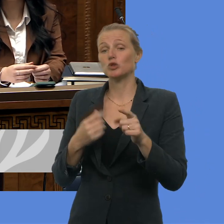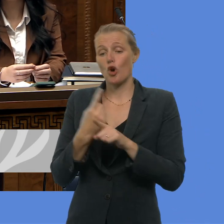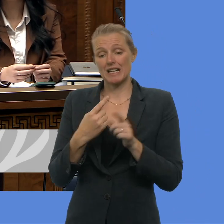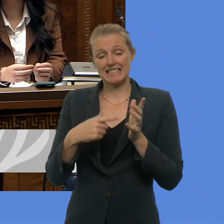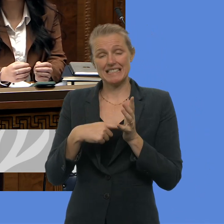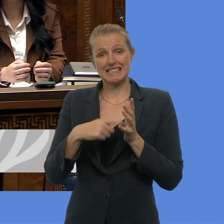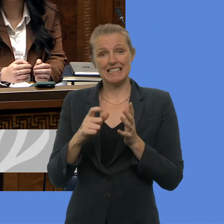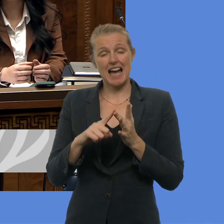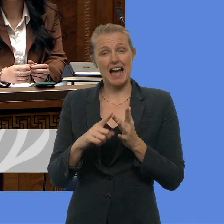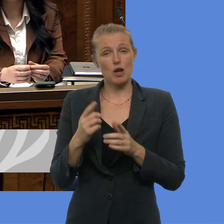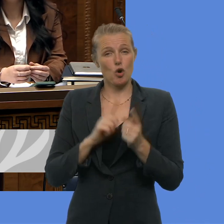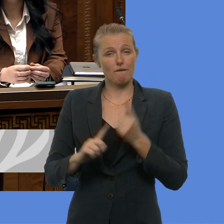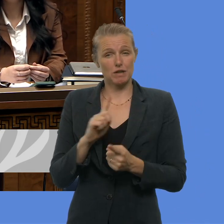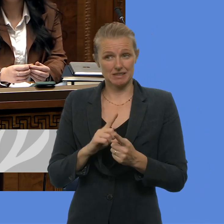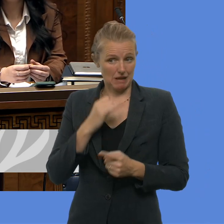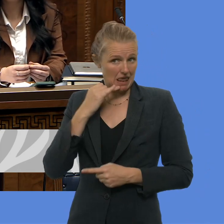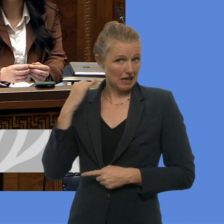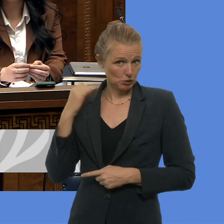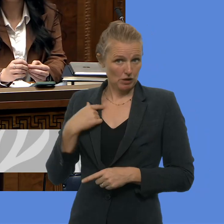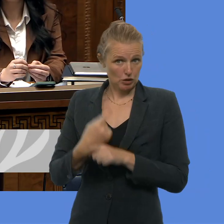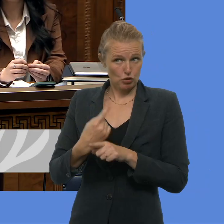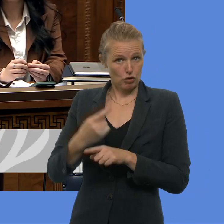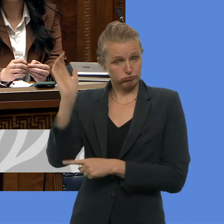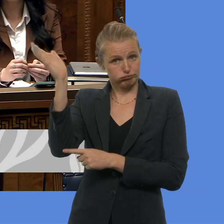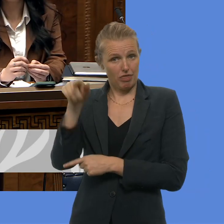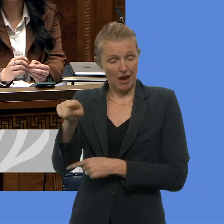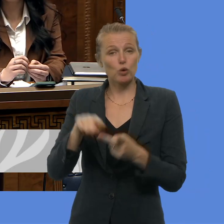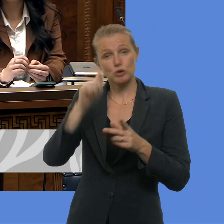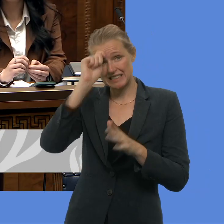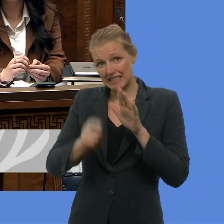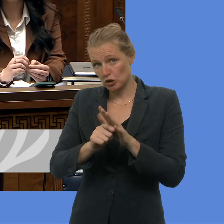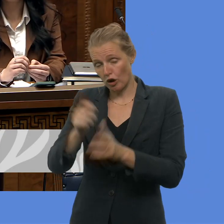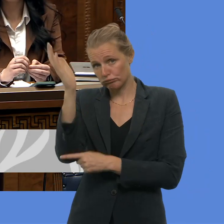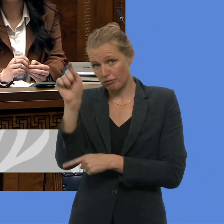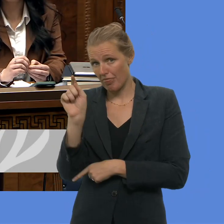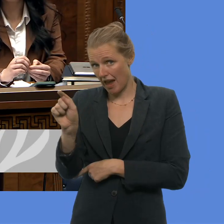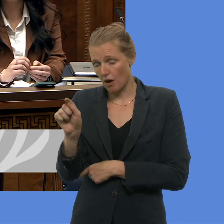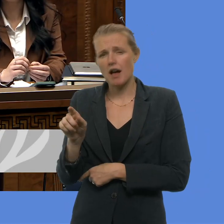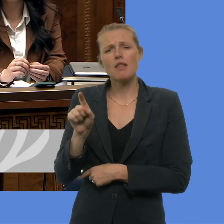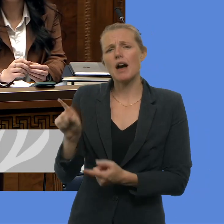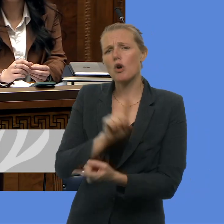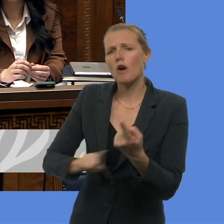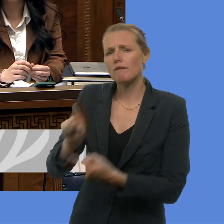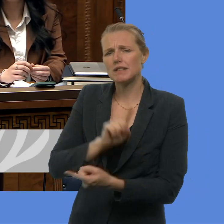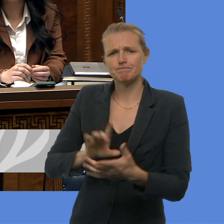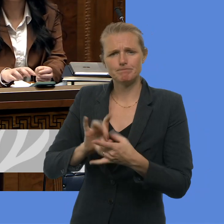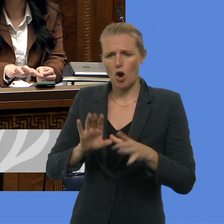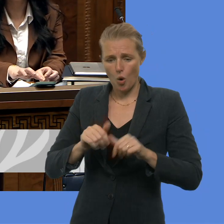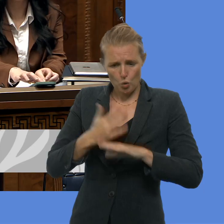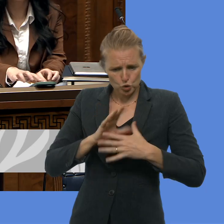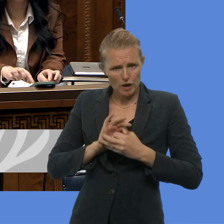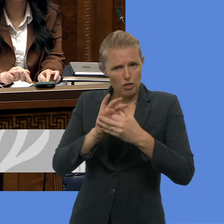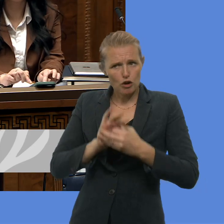was a conference last week that I spoke at, and the Taoiseach also spoke at. And the whole theme of the conference itself was around clustering and how we work